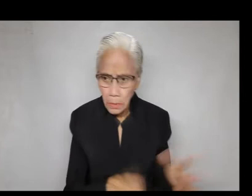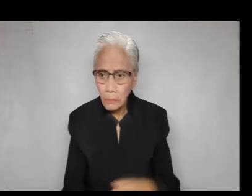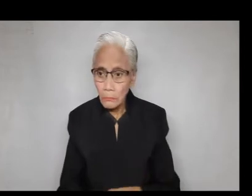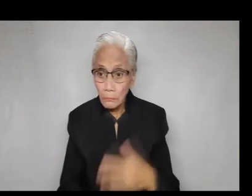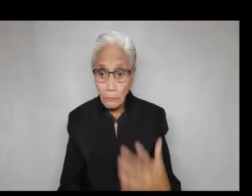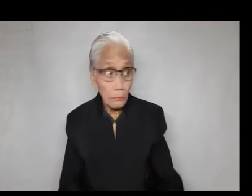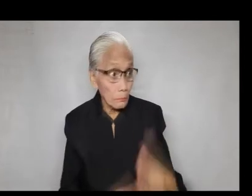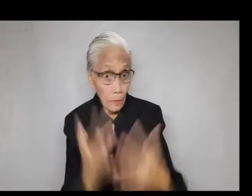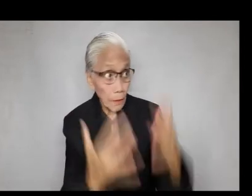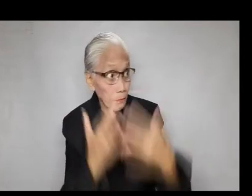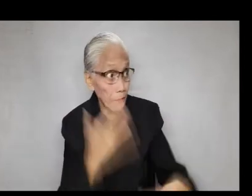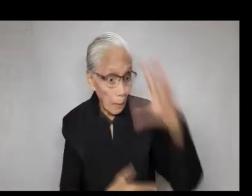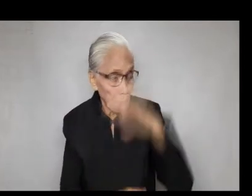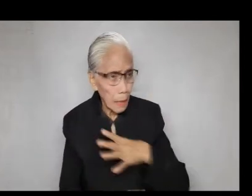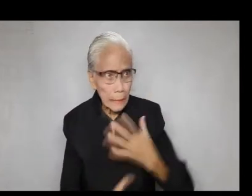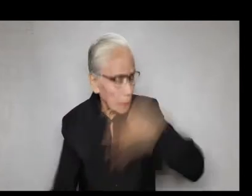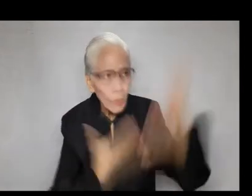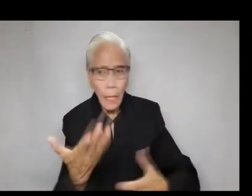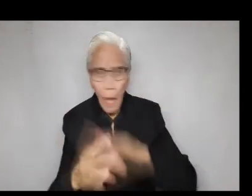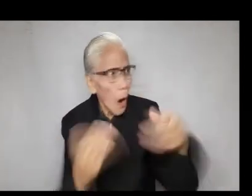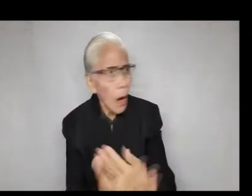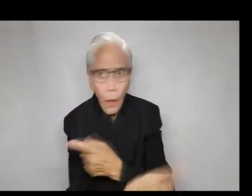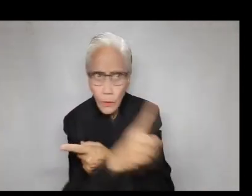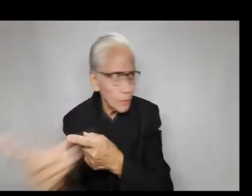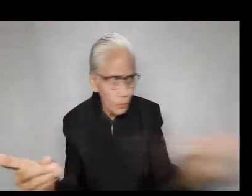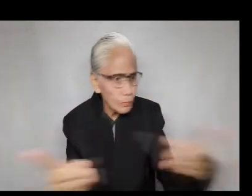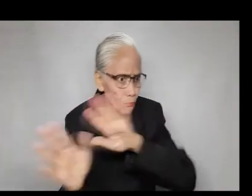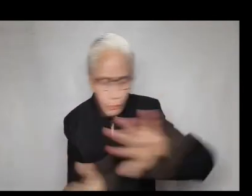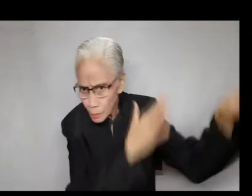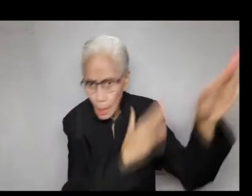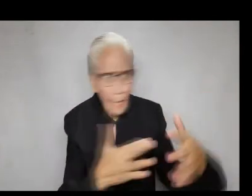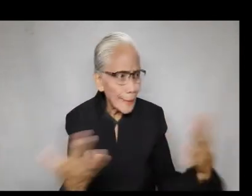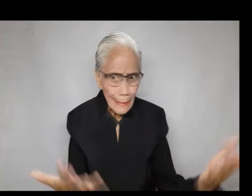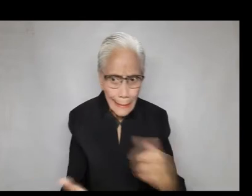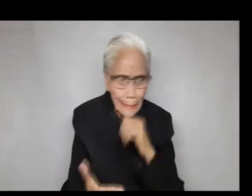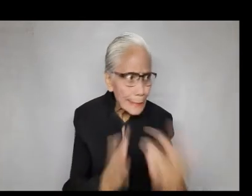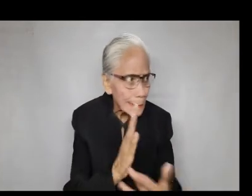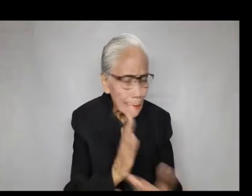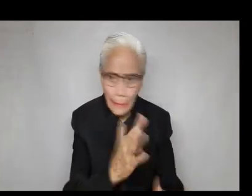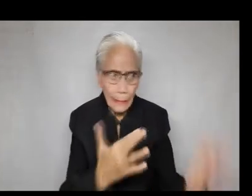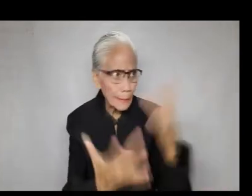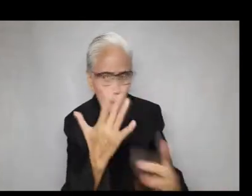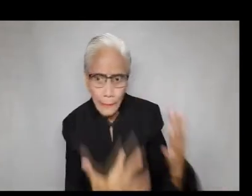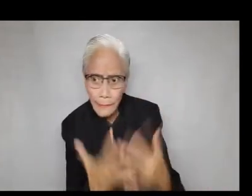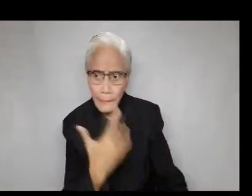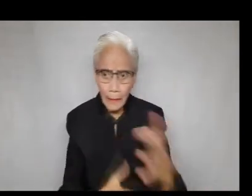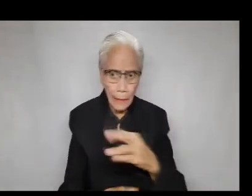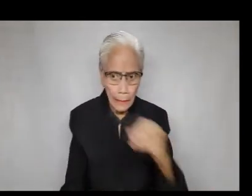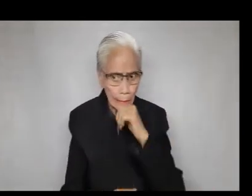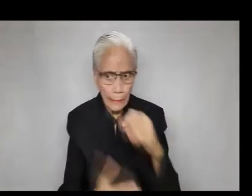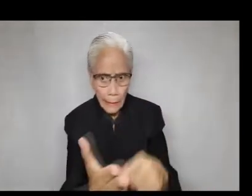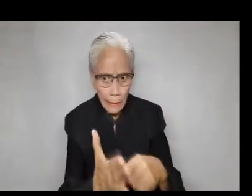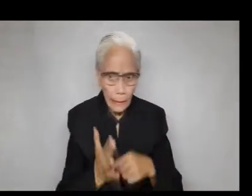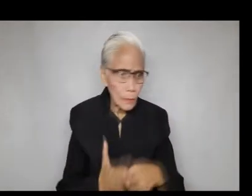that, the fireman shouted, "All of you, get out of here. This is no picnic, this is a fire, and a fire doesn't